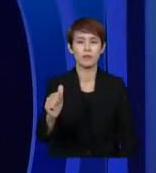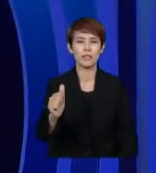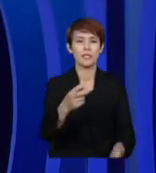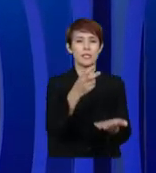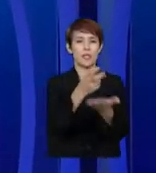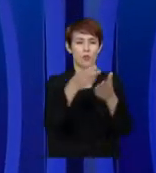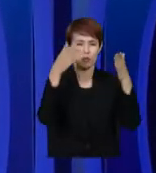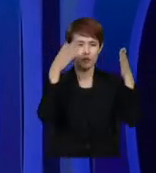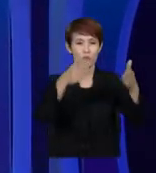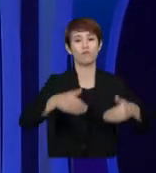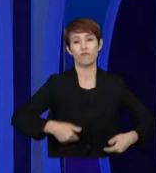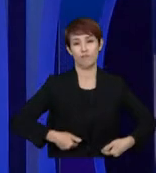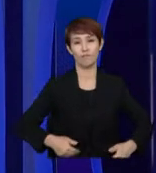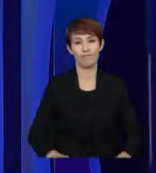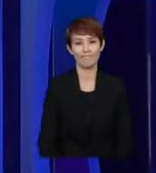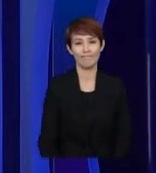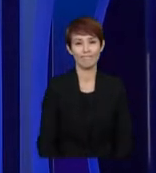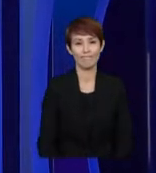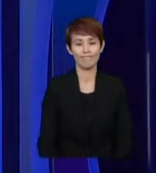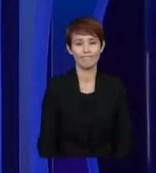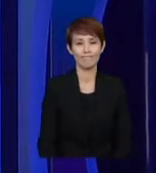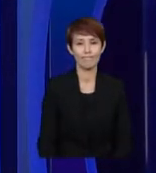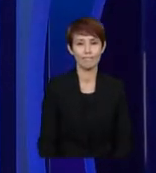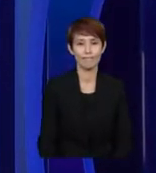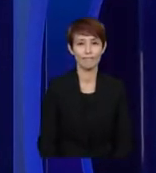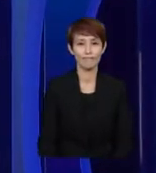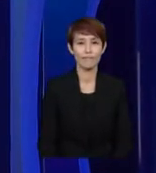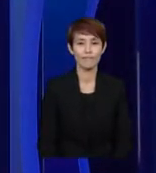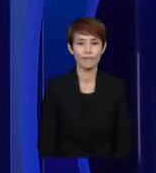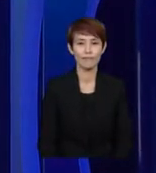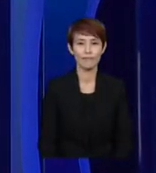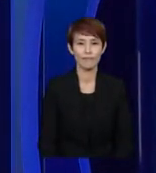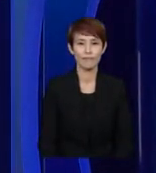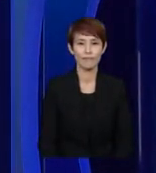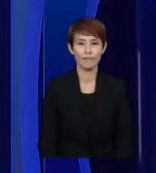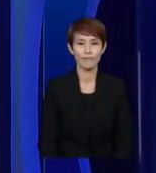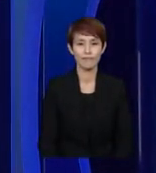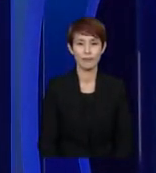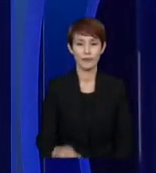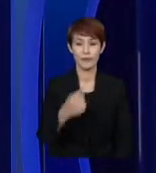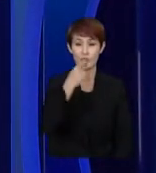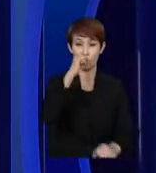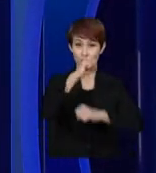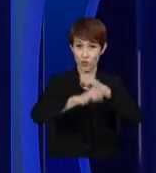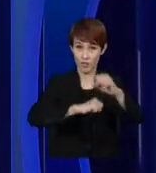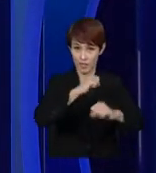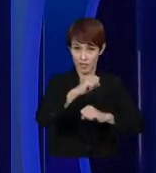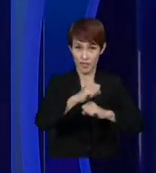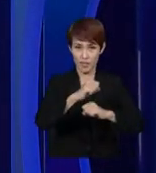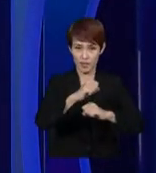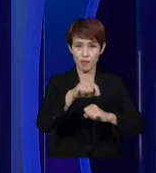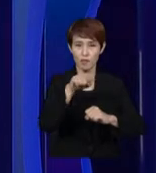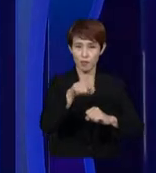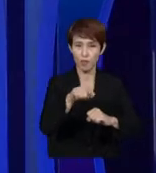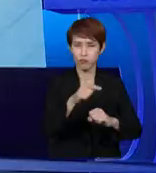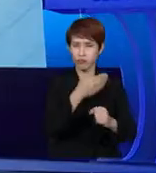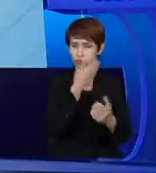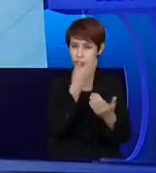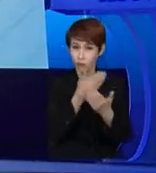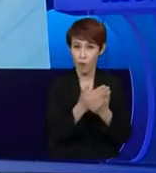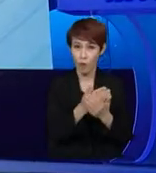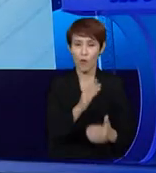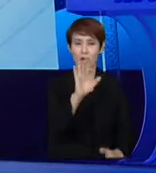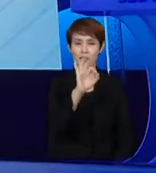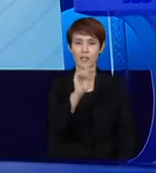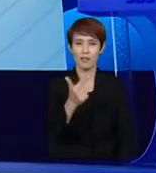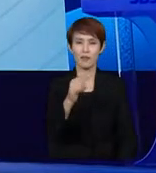particular, focus on what I will call the critical infrastructure of democracy. Now, infrastructure has become a